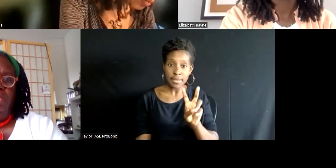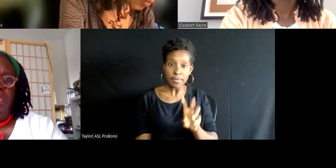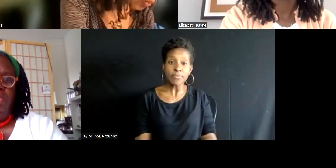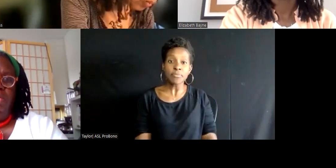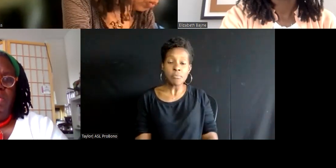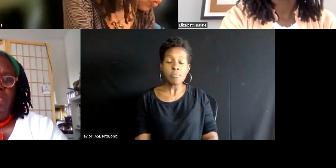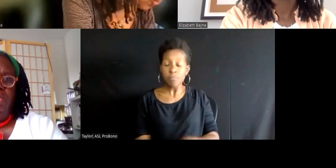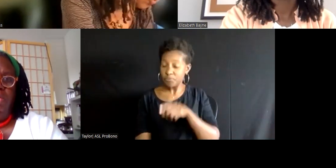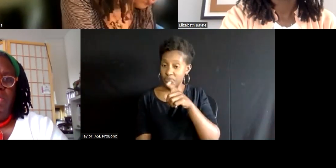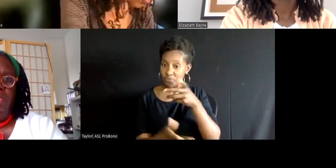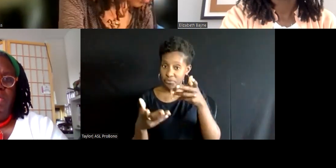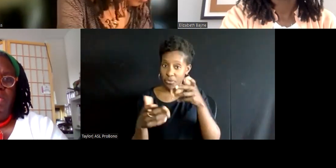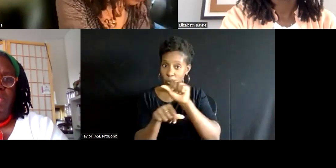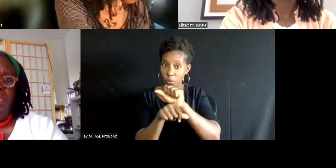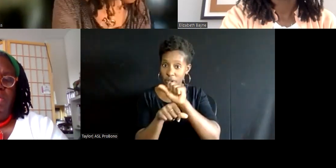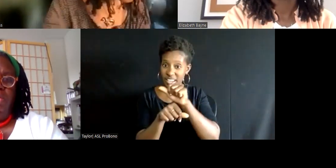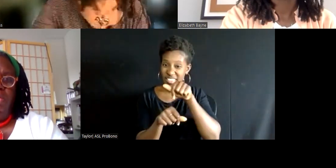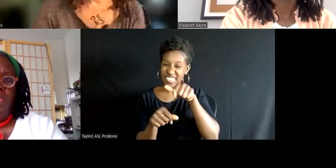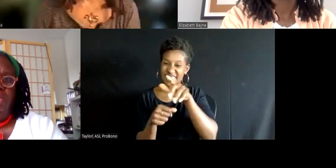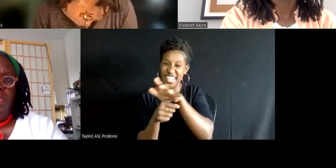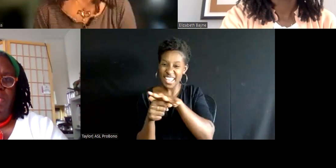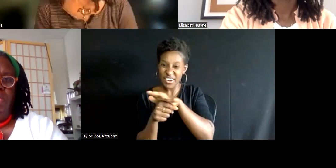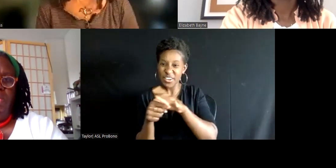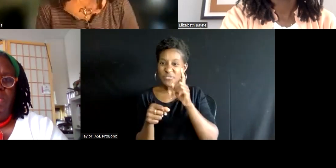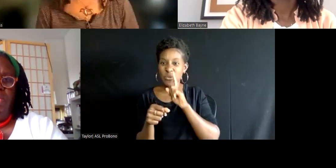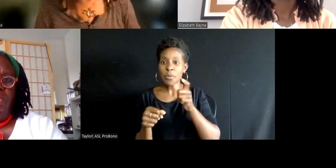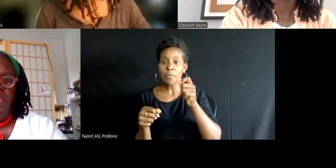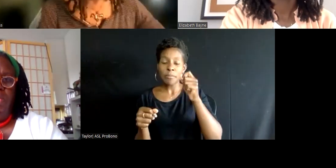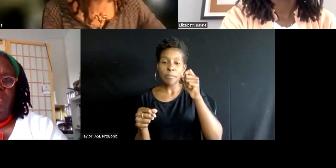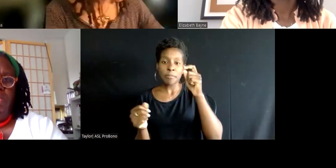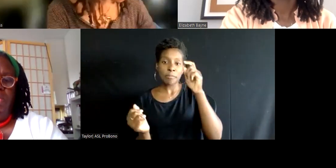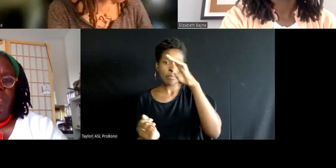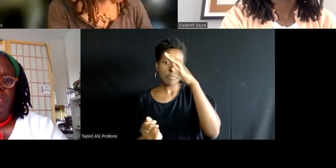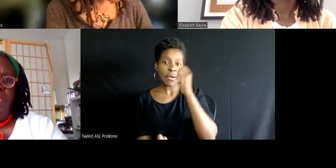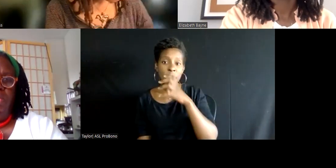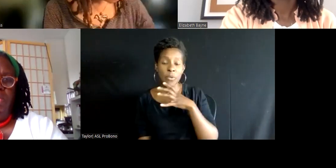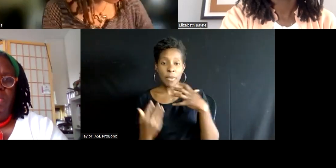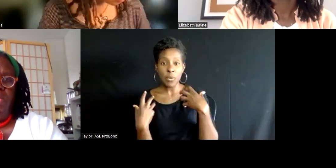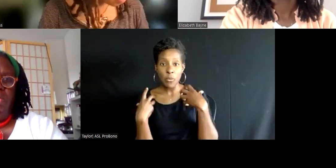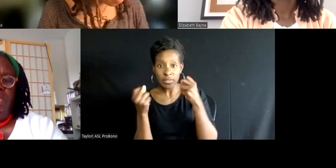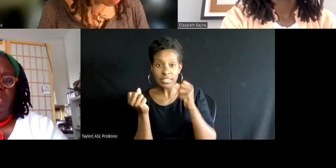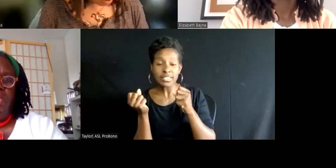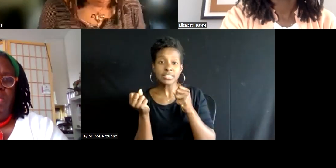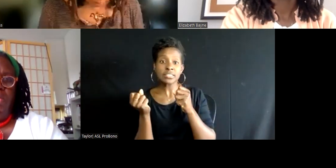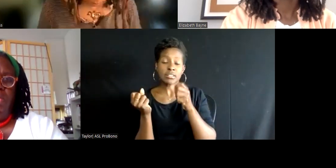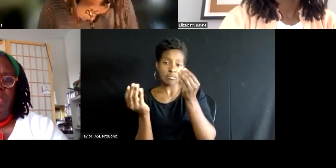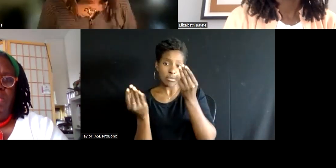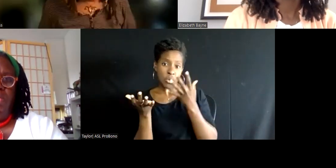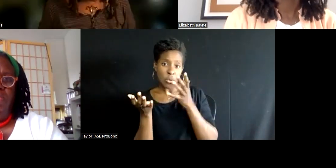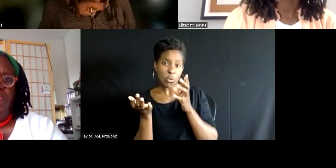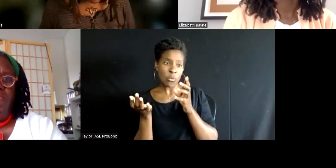You've been working in this area of Black women's wellness. Can you kind of let us know where we are